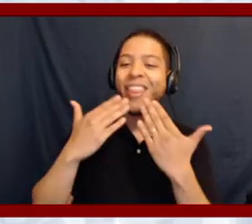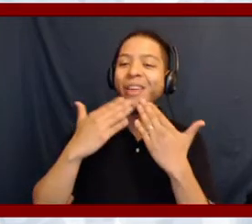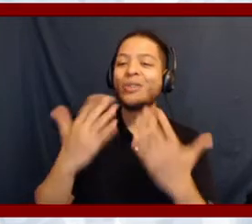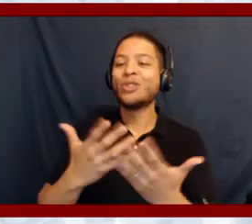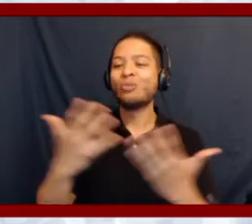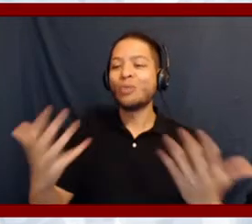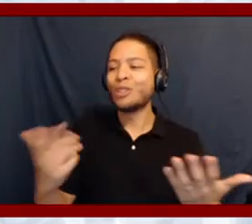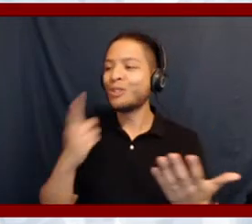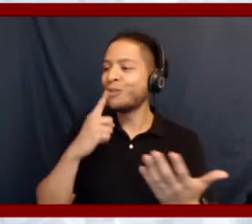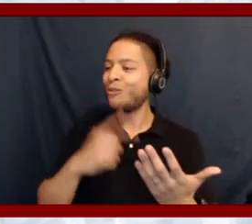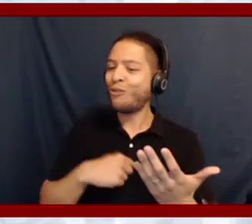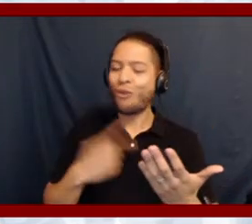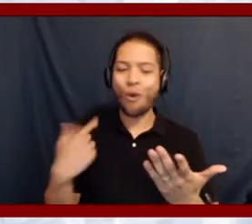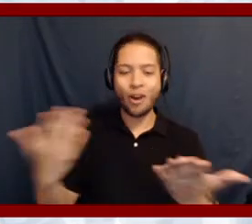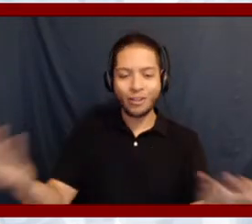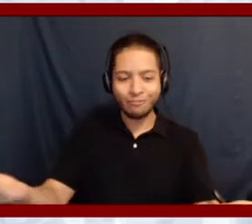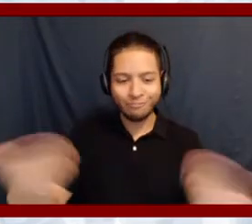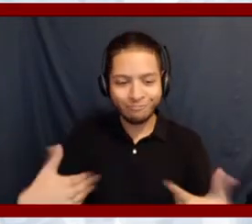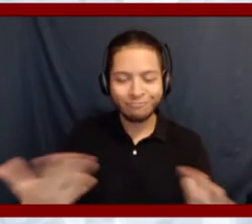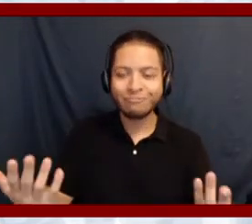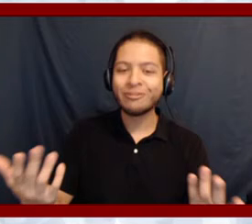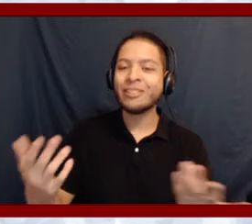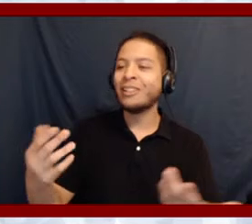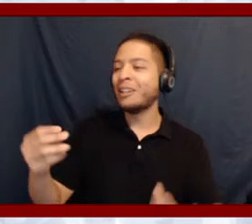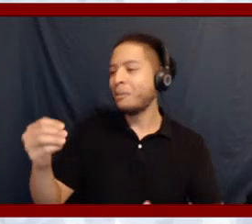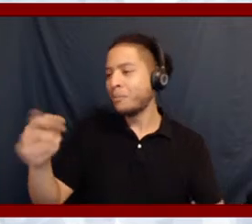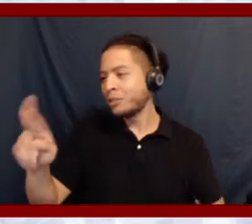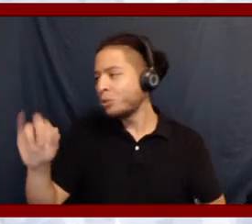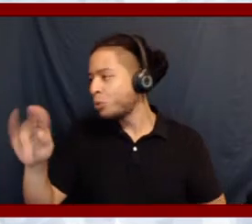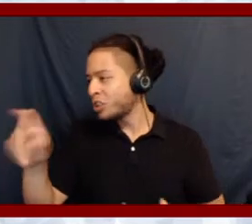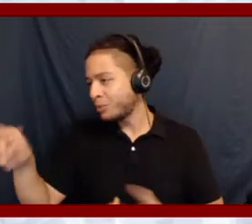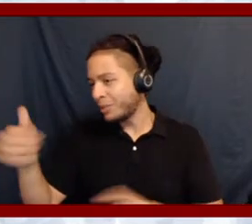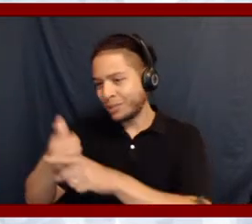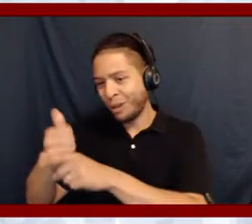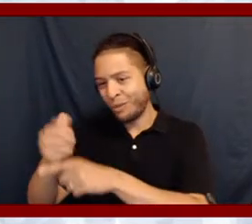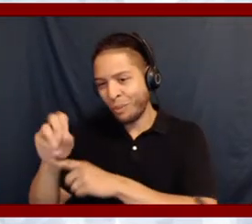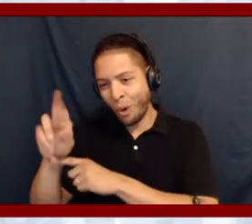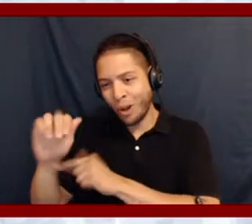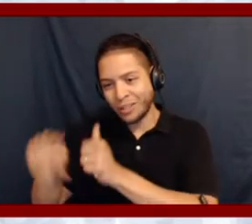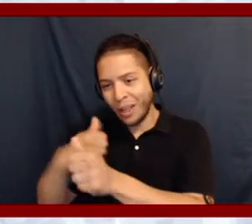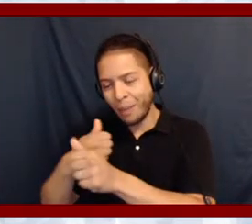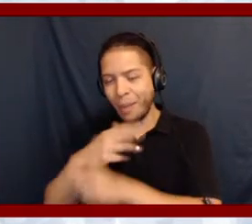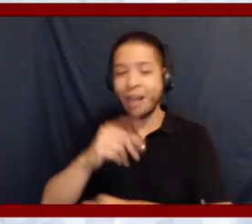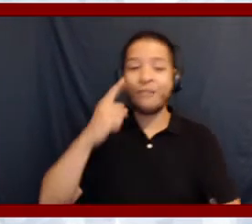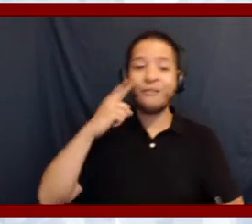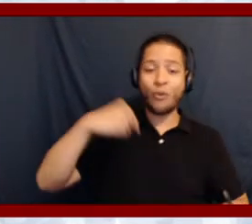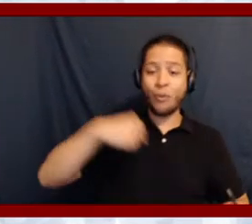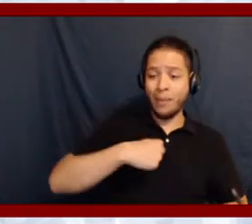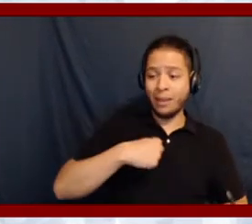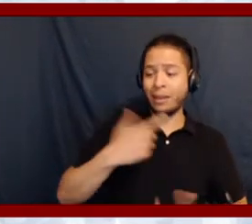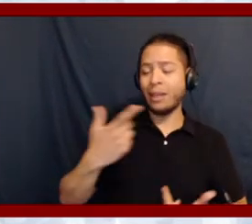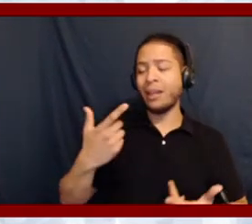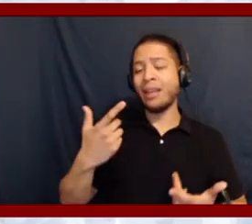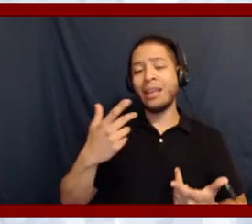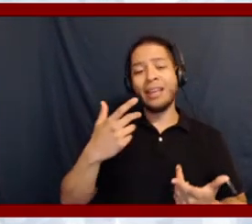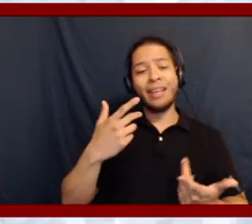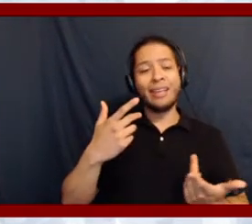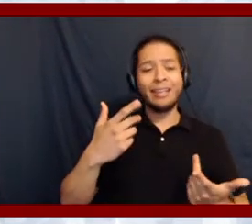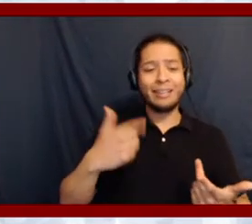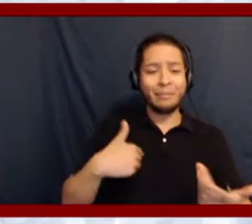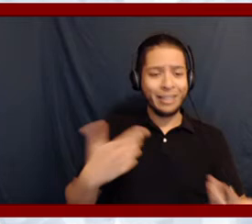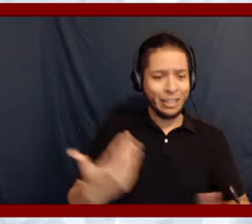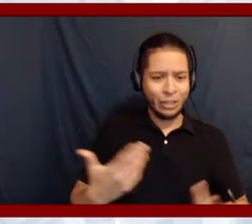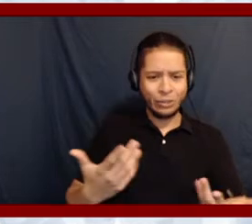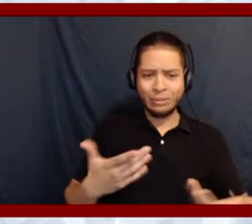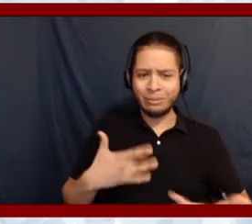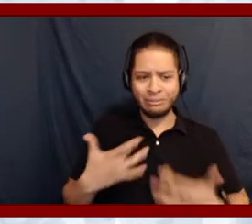House and Morehouse College alum, Cedric Richmond, and me for this conversation moderated by my esteemed colleague,